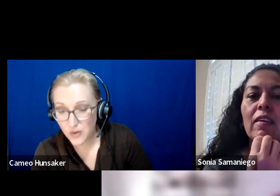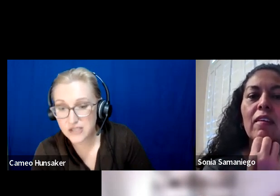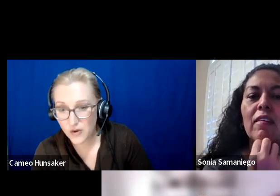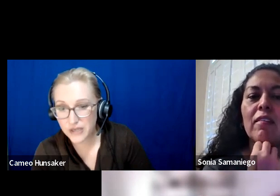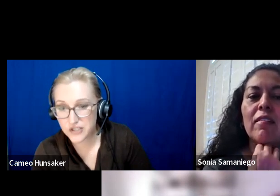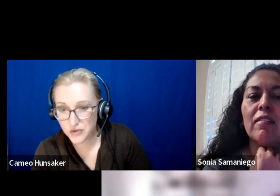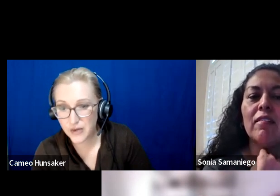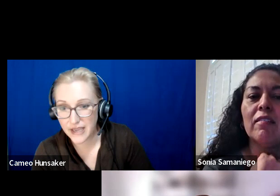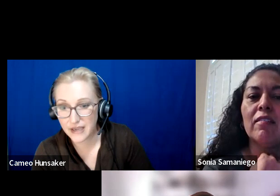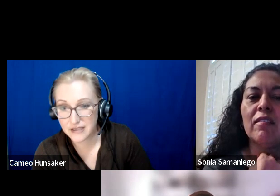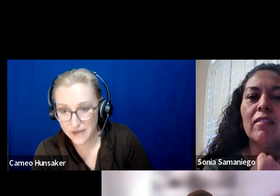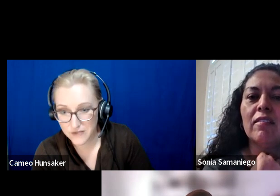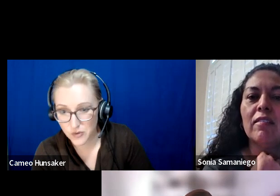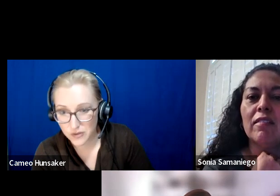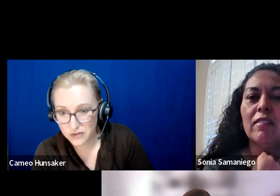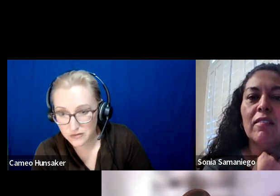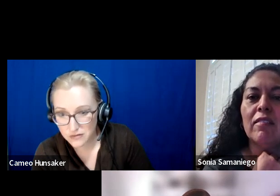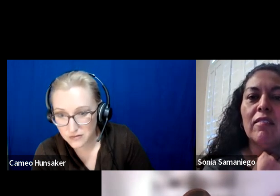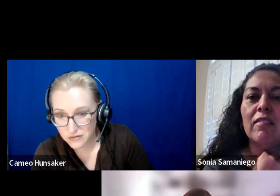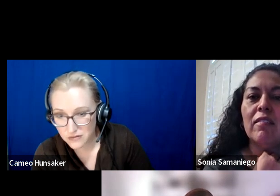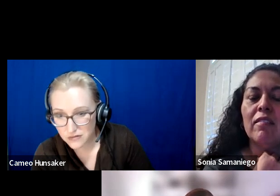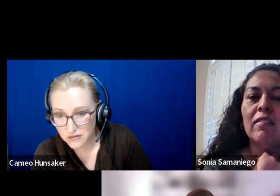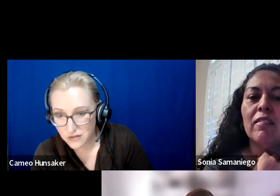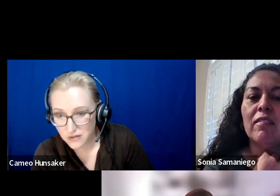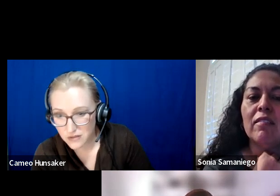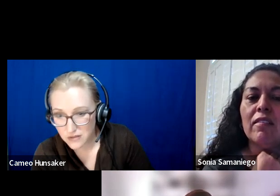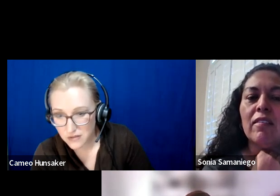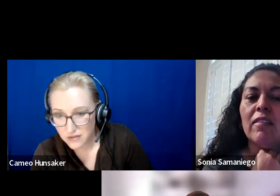She was going to a deaf school.